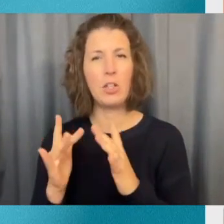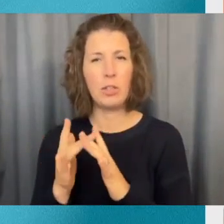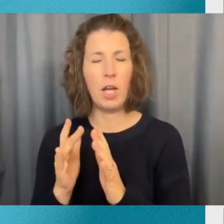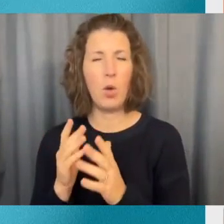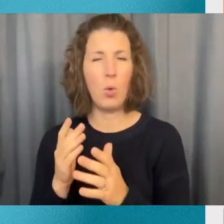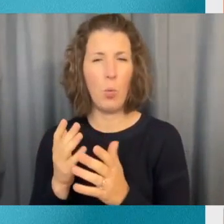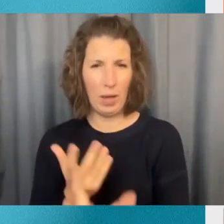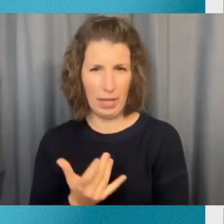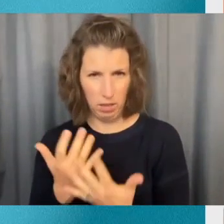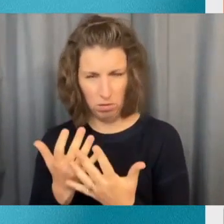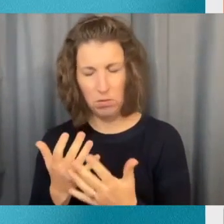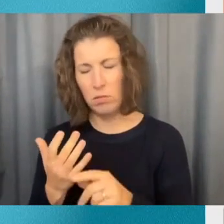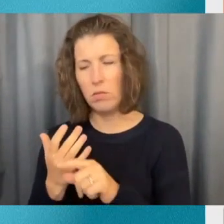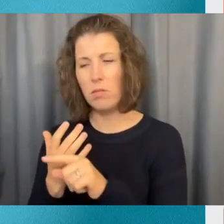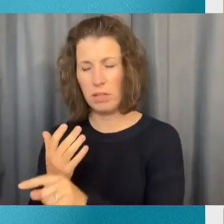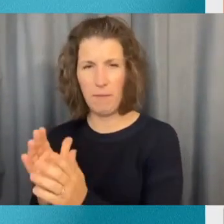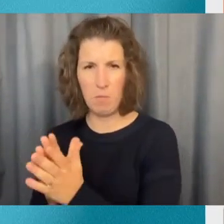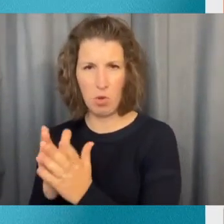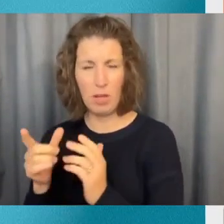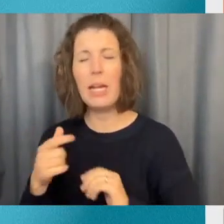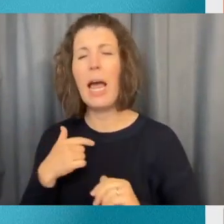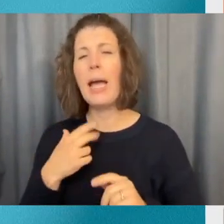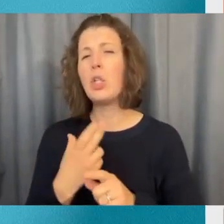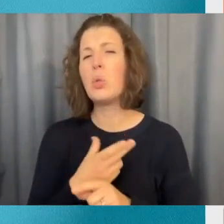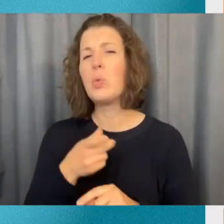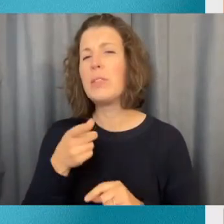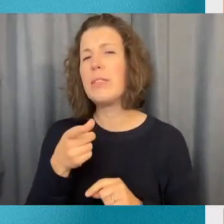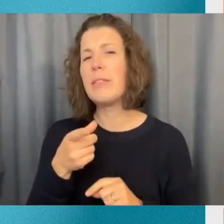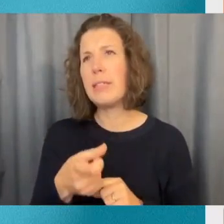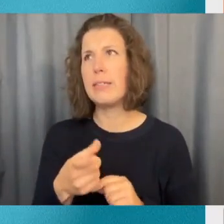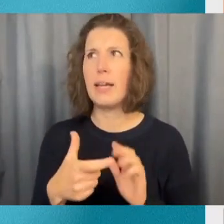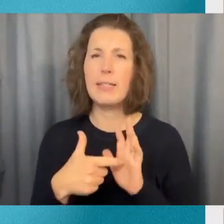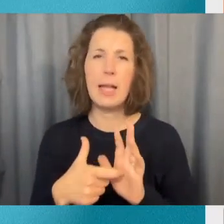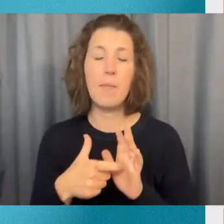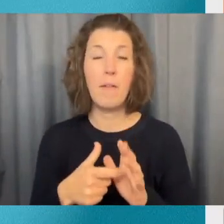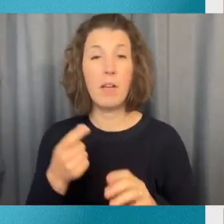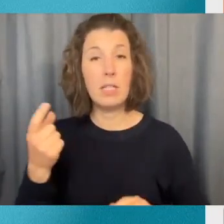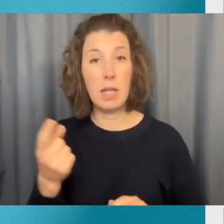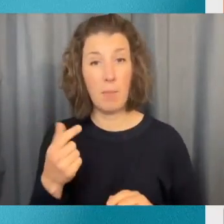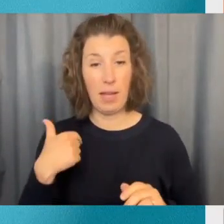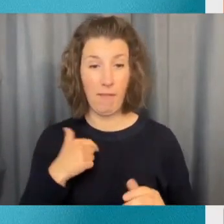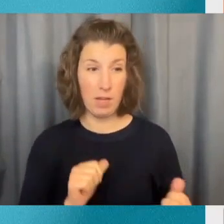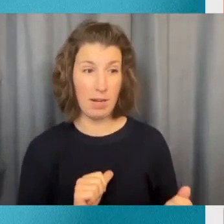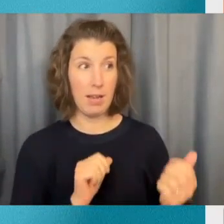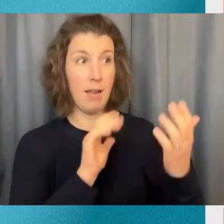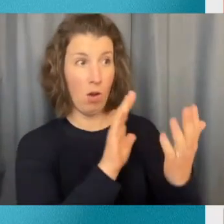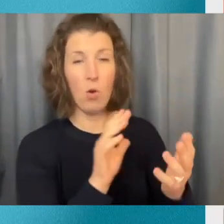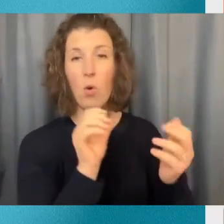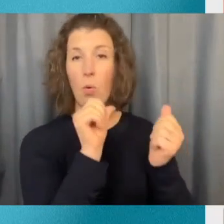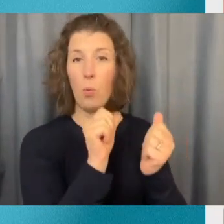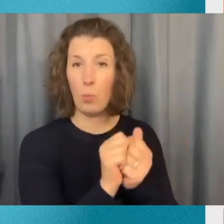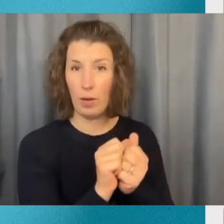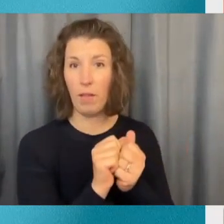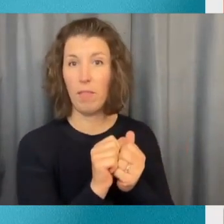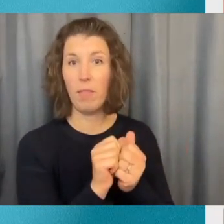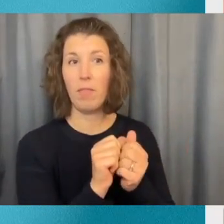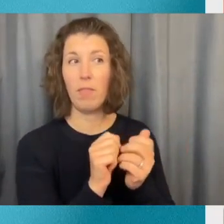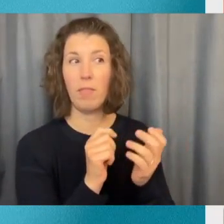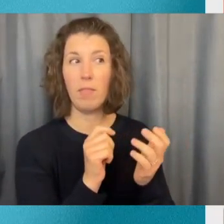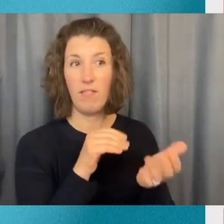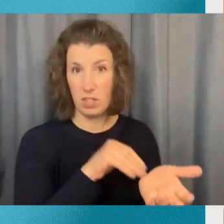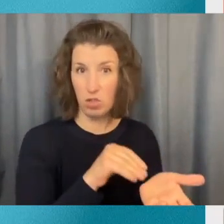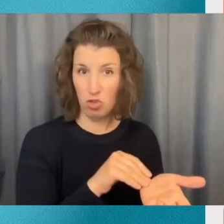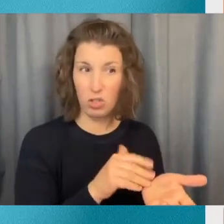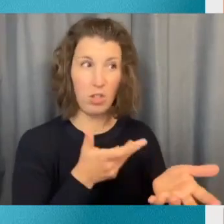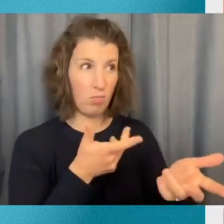Julia Wirtz. And it's basically, I use it as an example of someone having an encounter with a physician. And what I want us to do is to